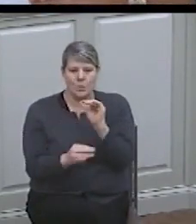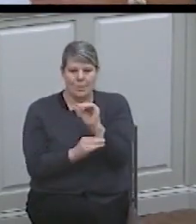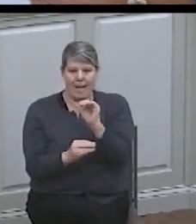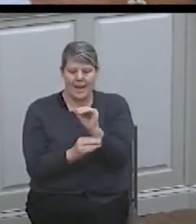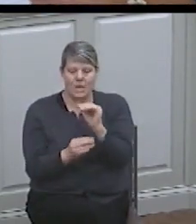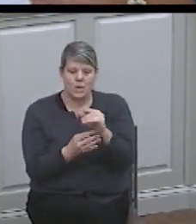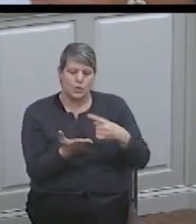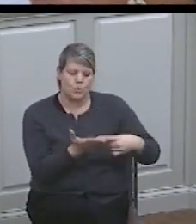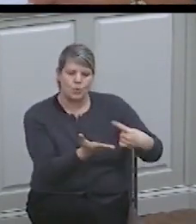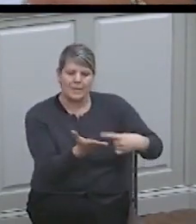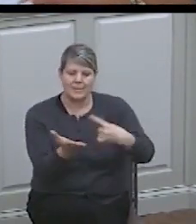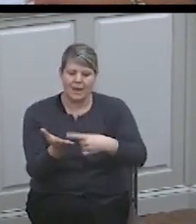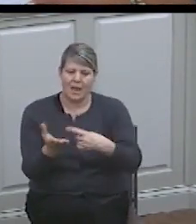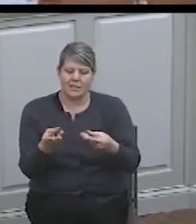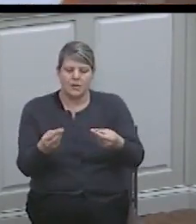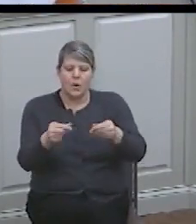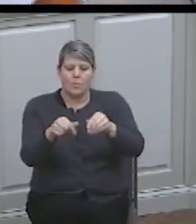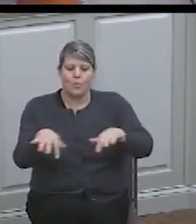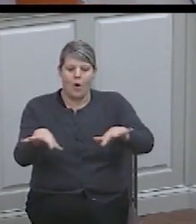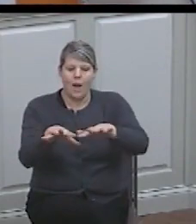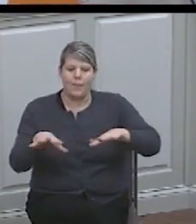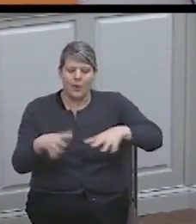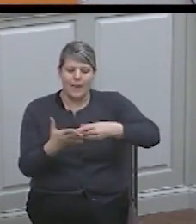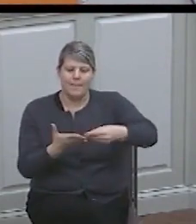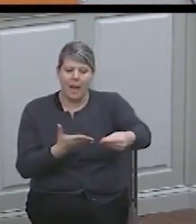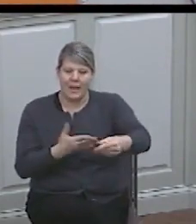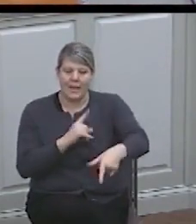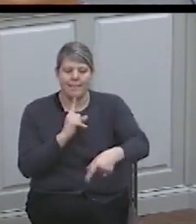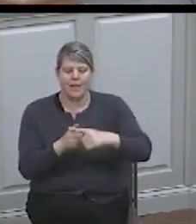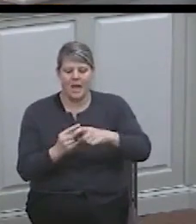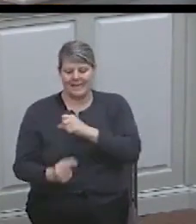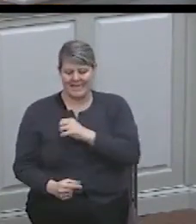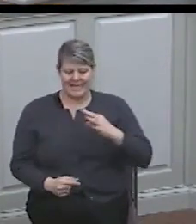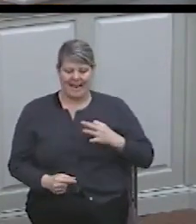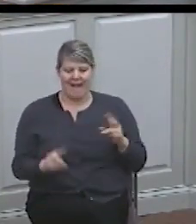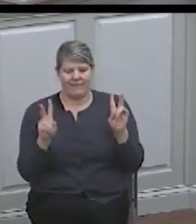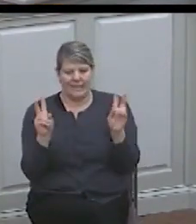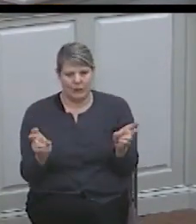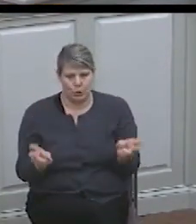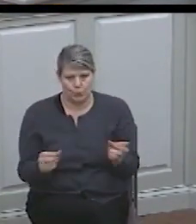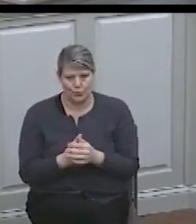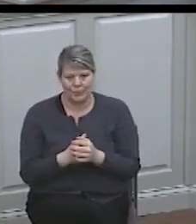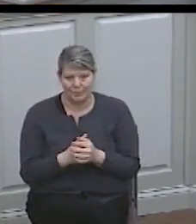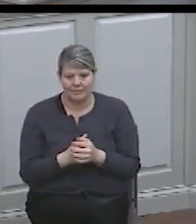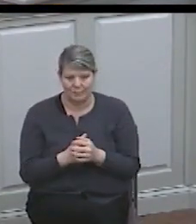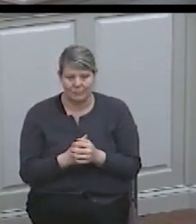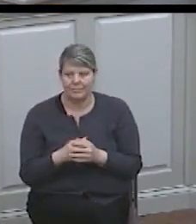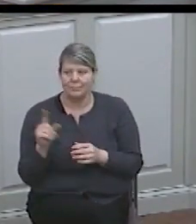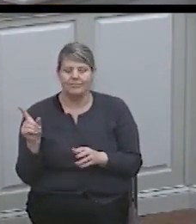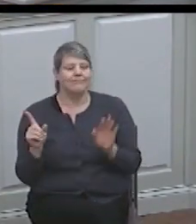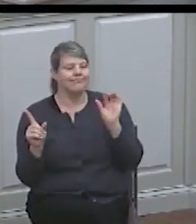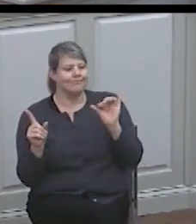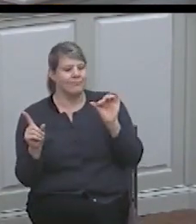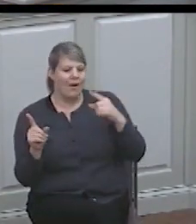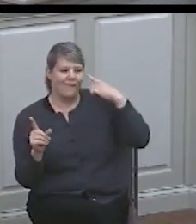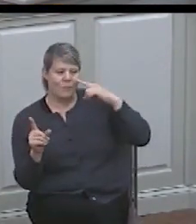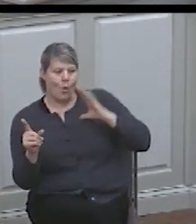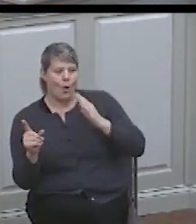discussing property acquisition as well as personnel matters. So to our government folks here,